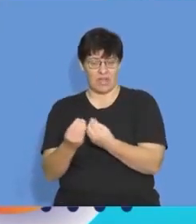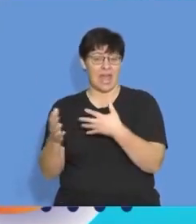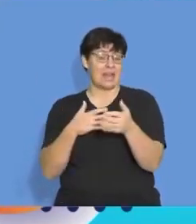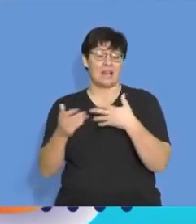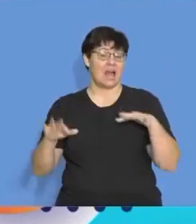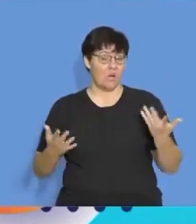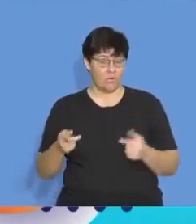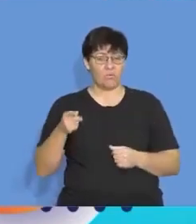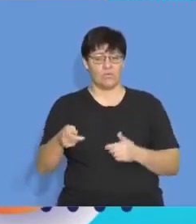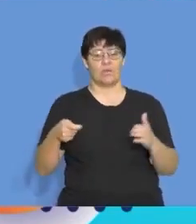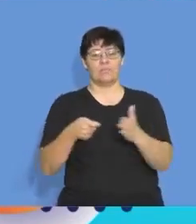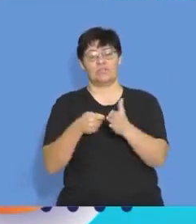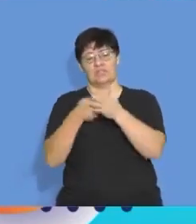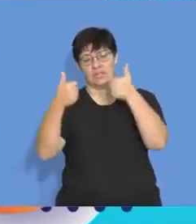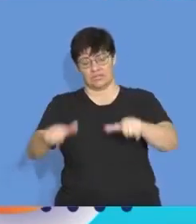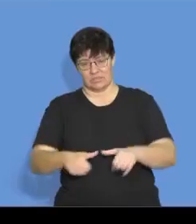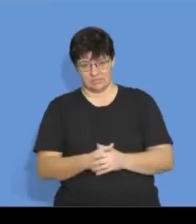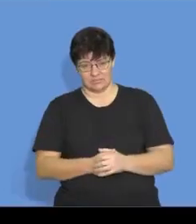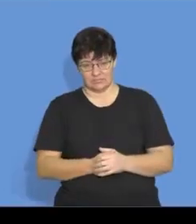your purchases account. Okay.